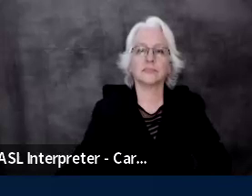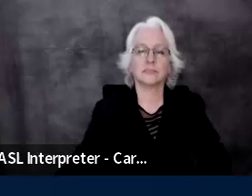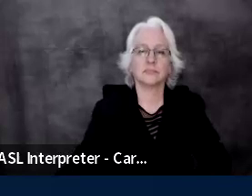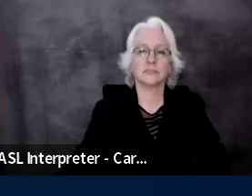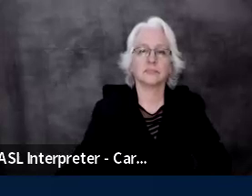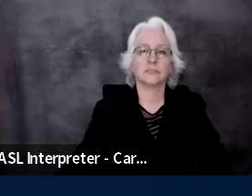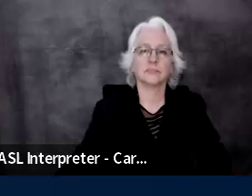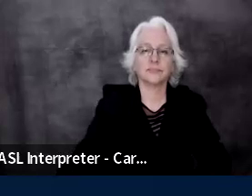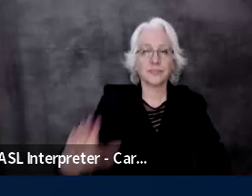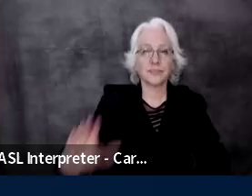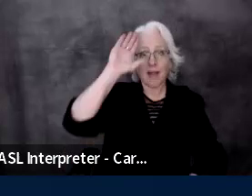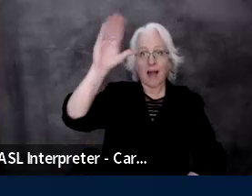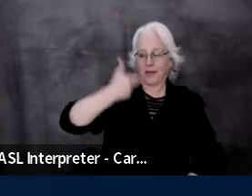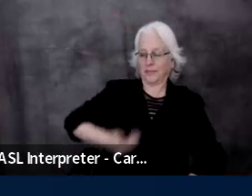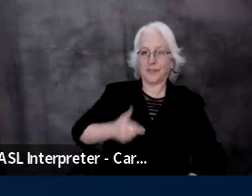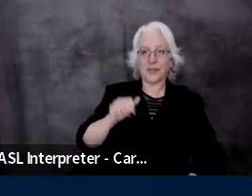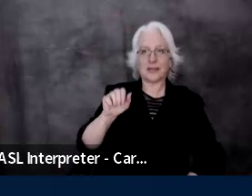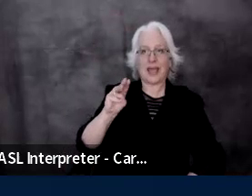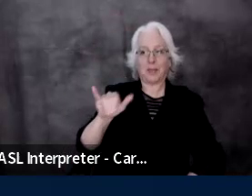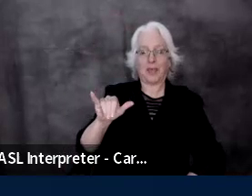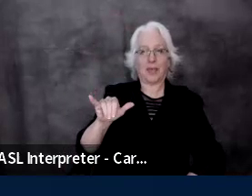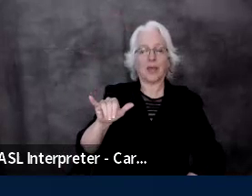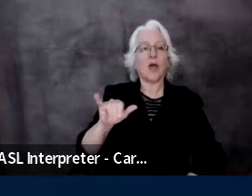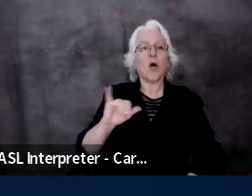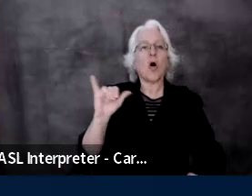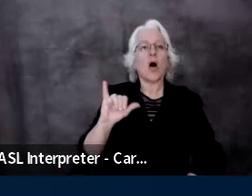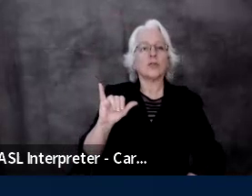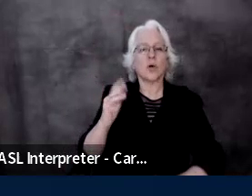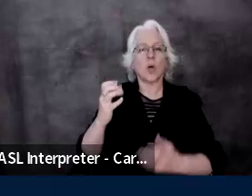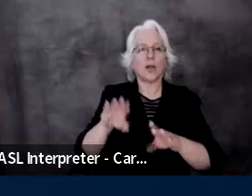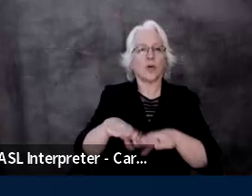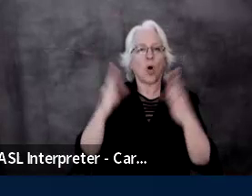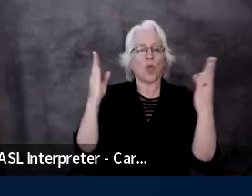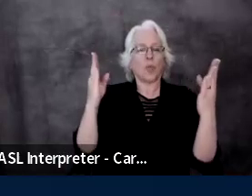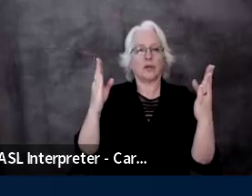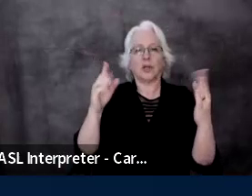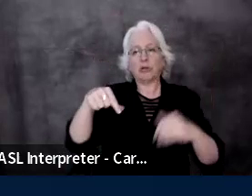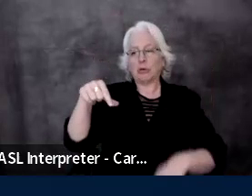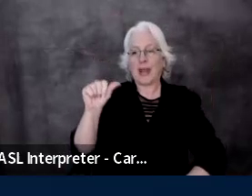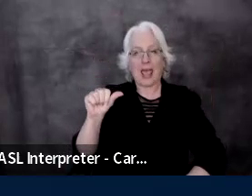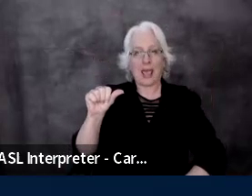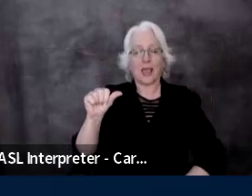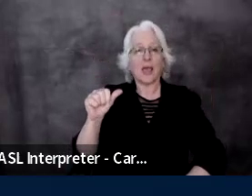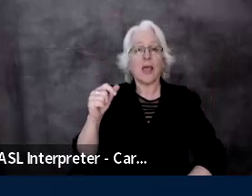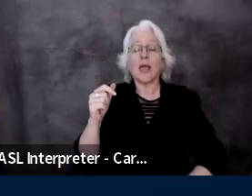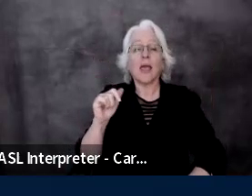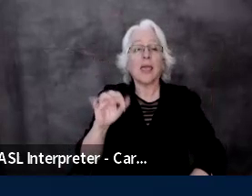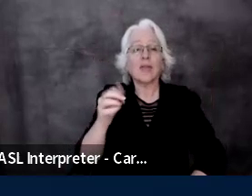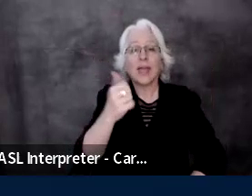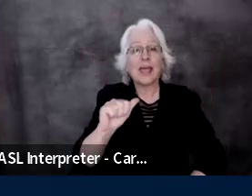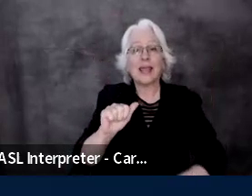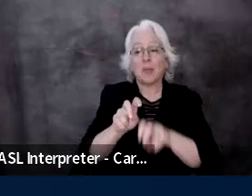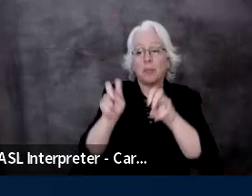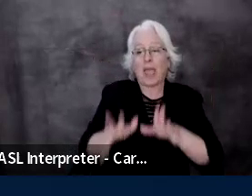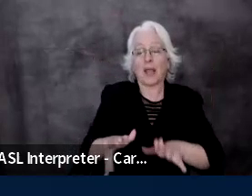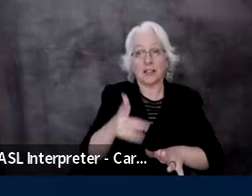This is Amy. I just want to also open up the question and answer time. If any panelists have questions for one another, you are also